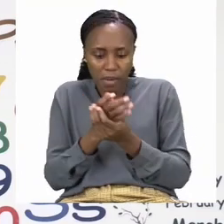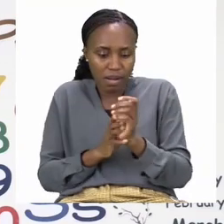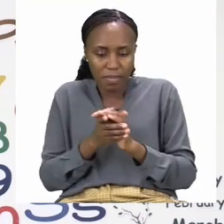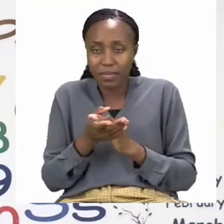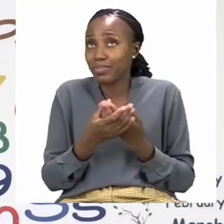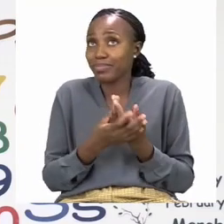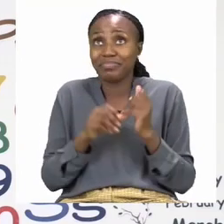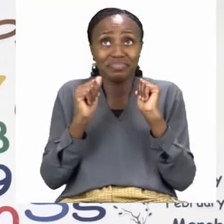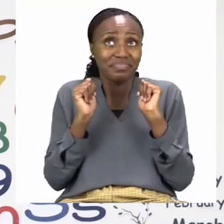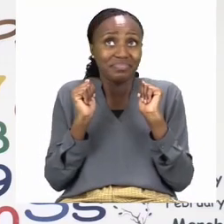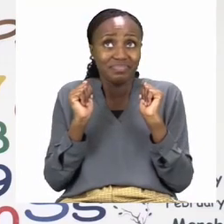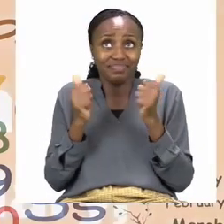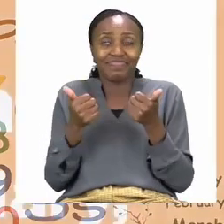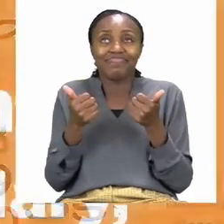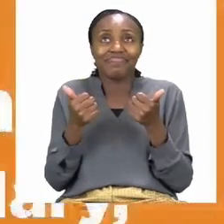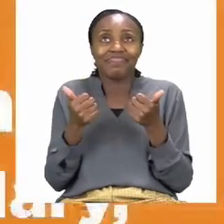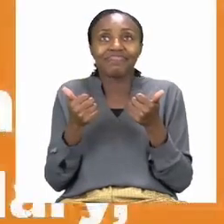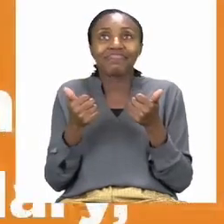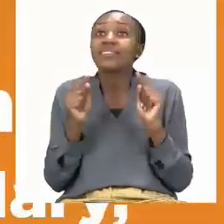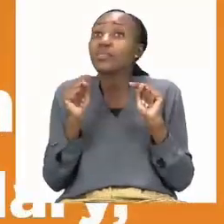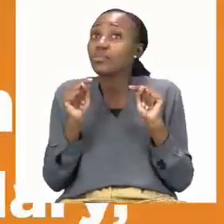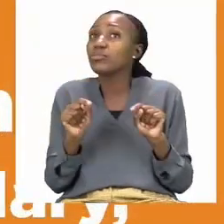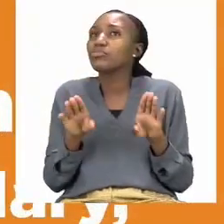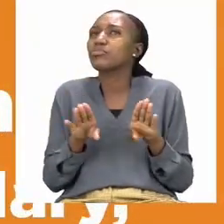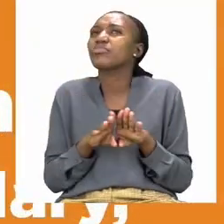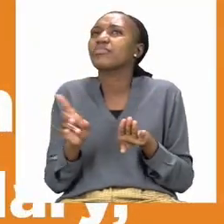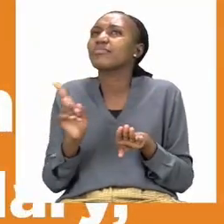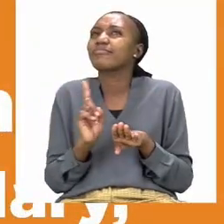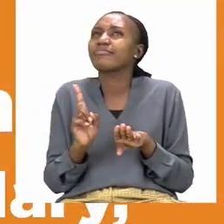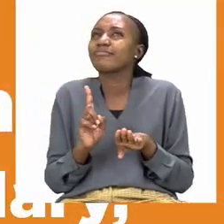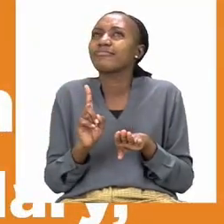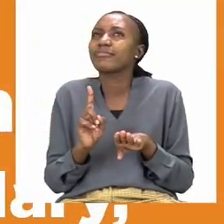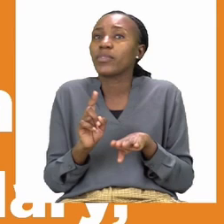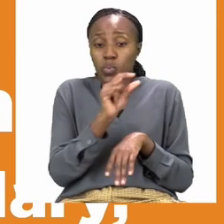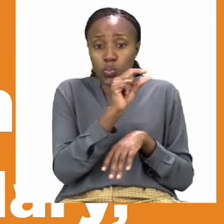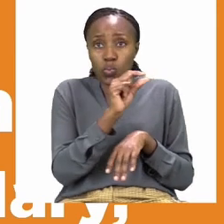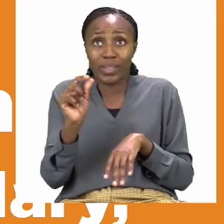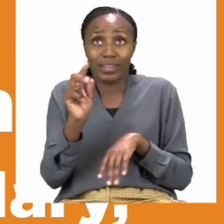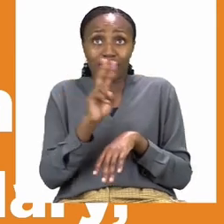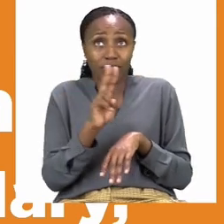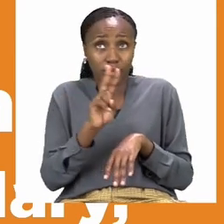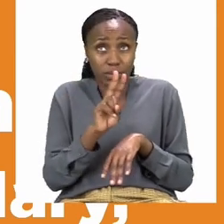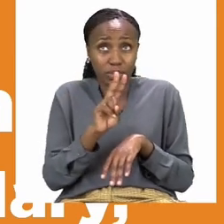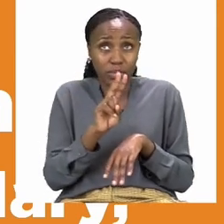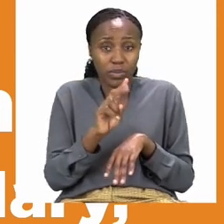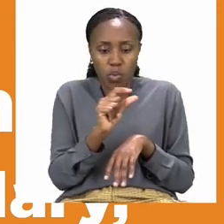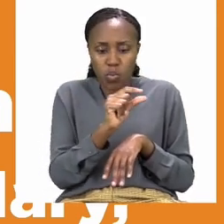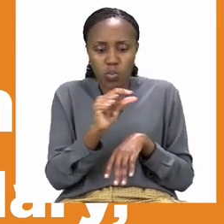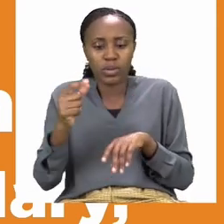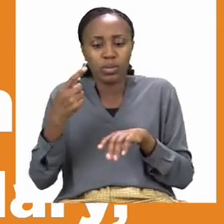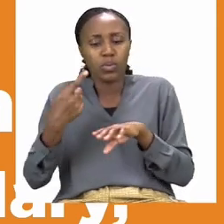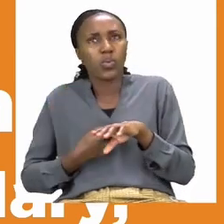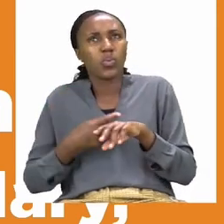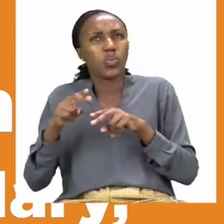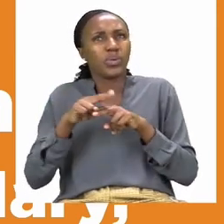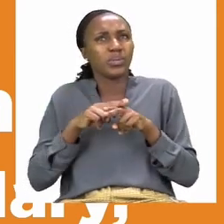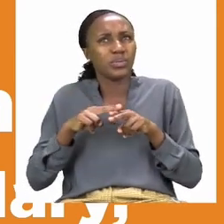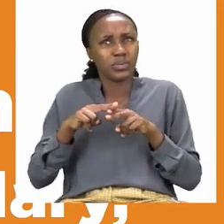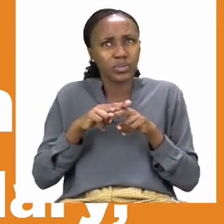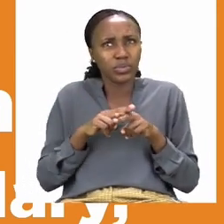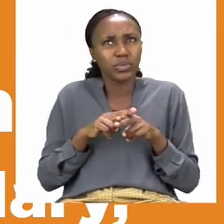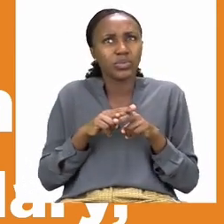and clean, let's see what today's lesson is all about. Today we will do